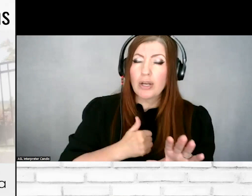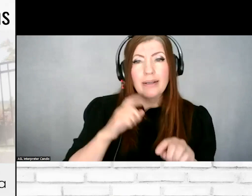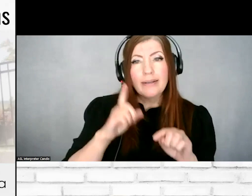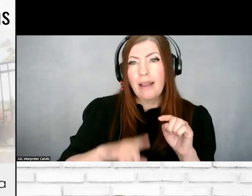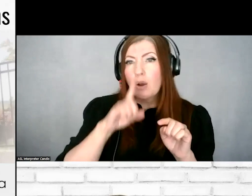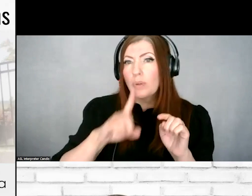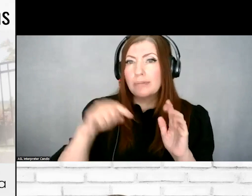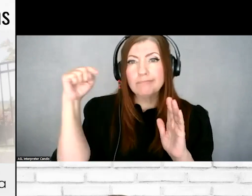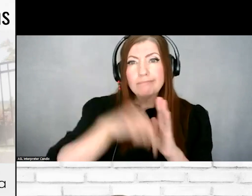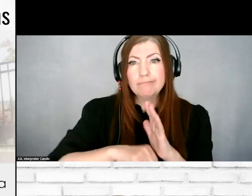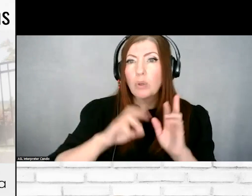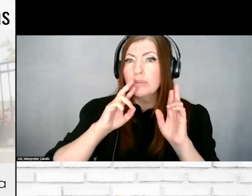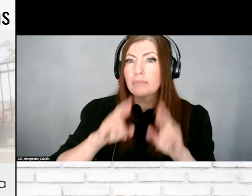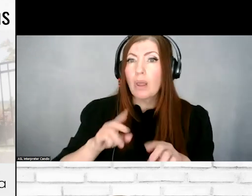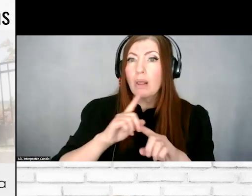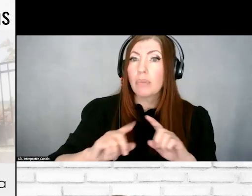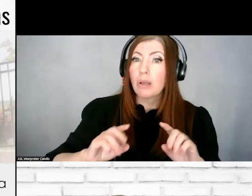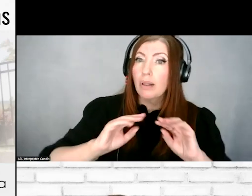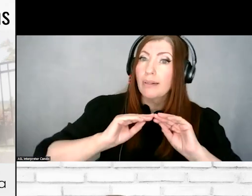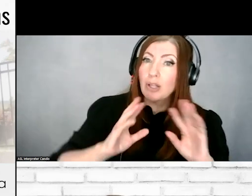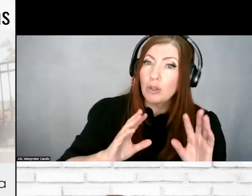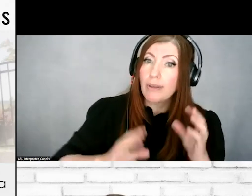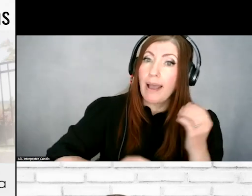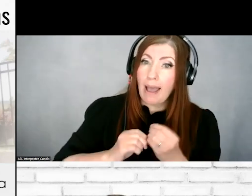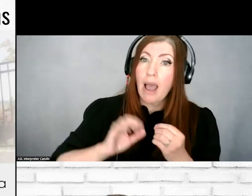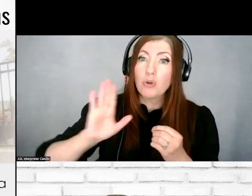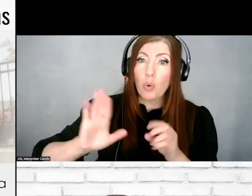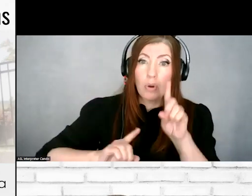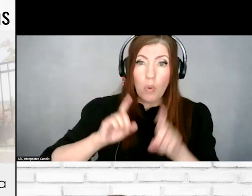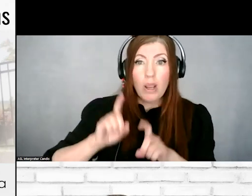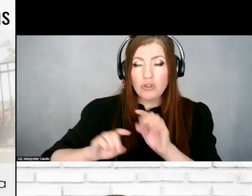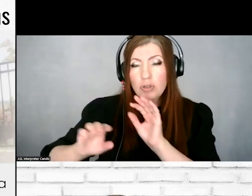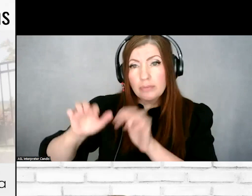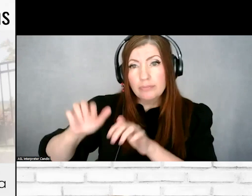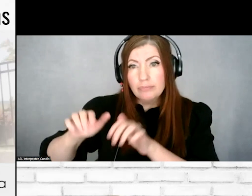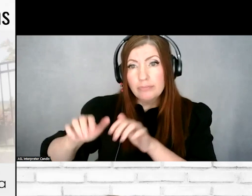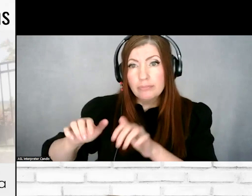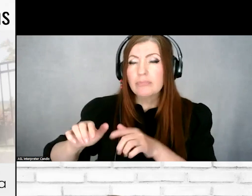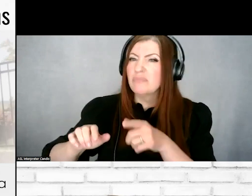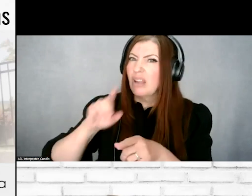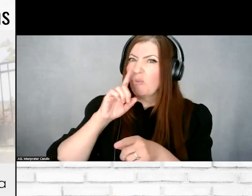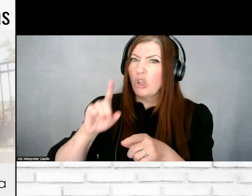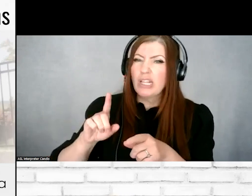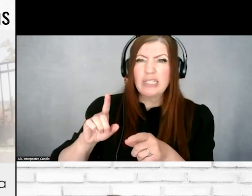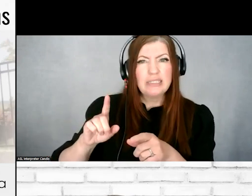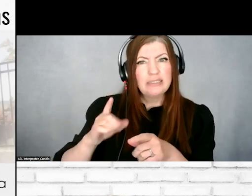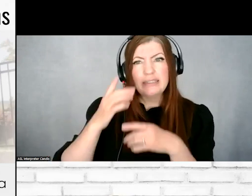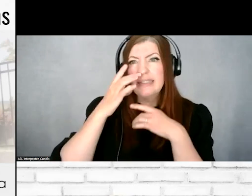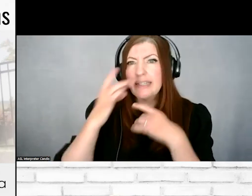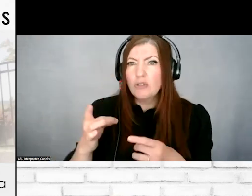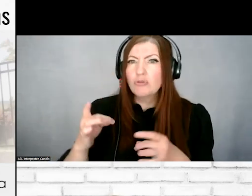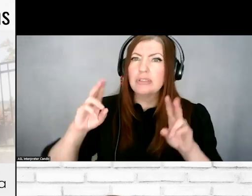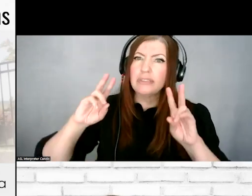specifically respond, but clearly add your questions in there as they come through, because this is a highly interesting topic